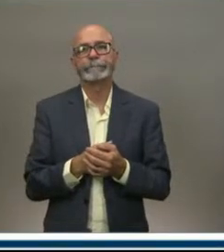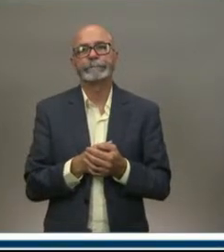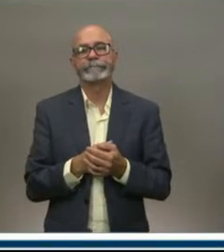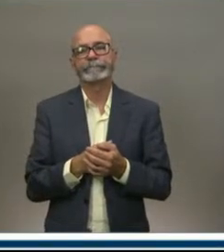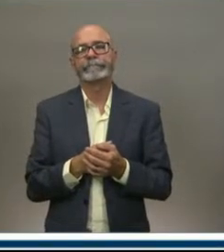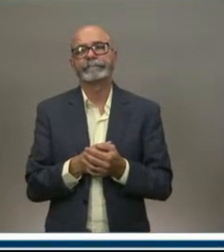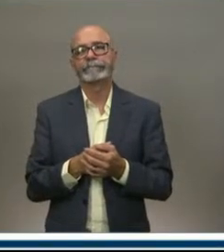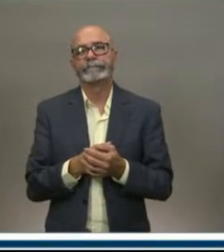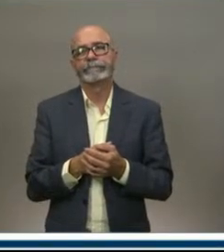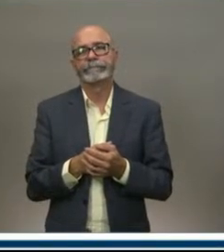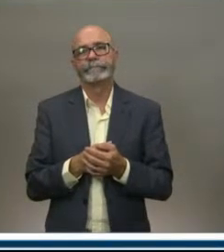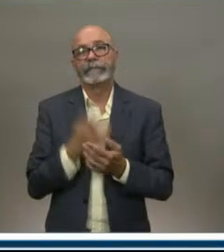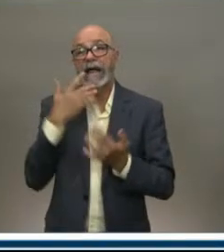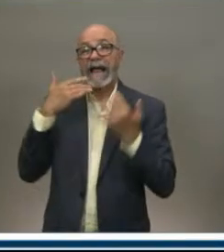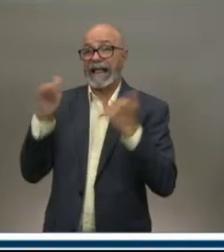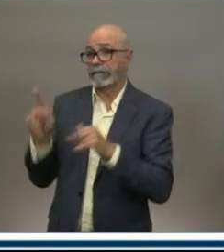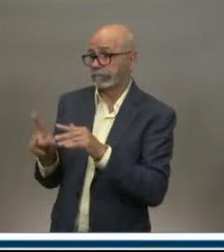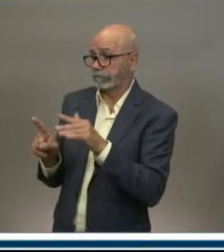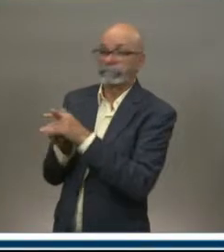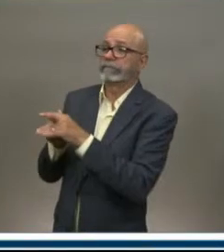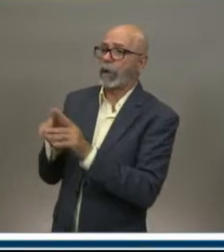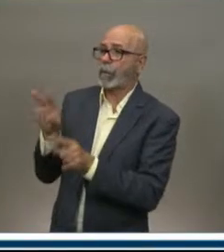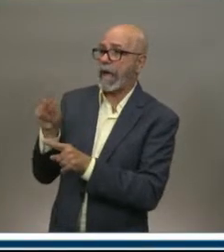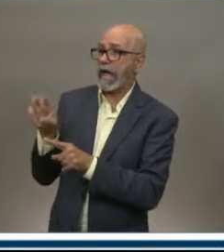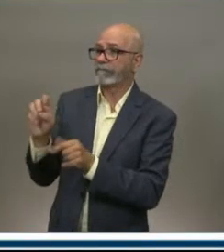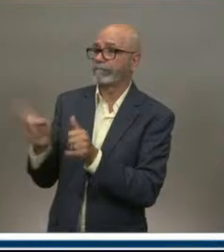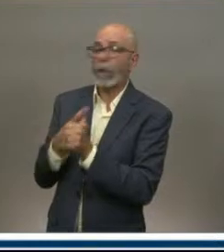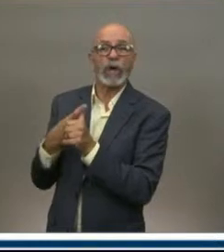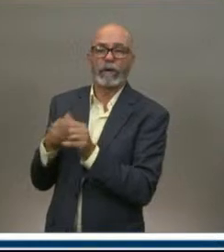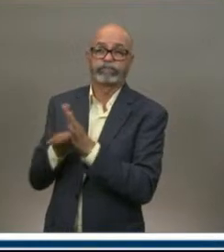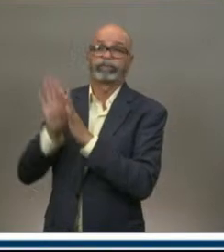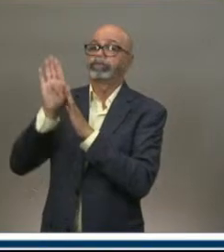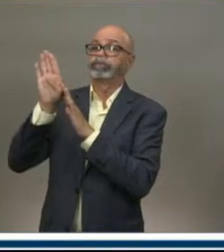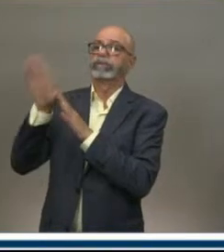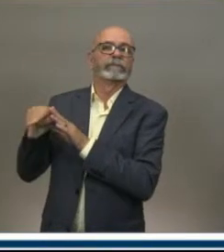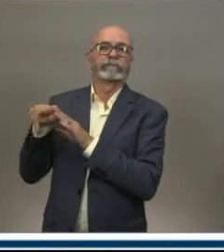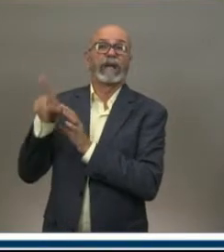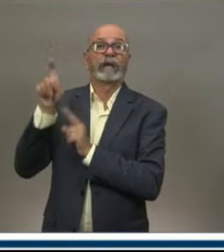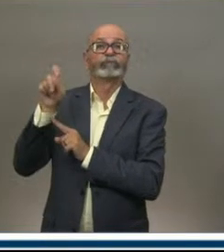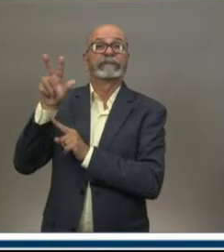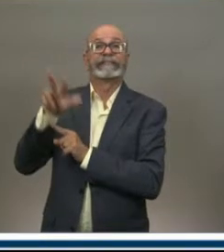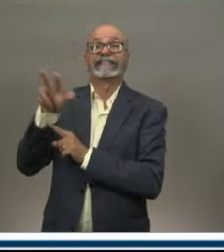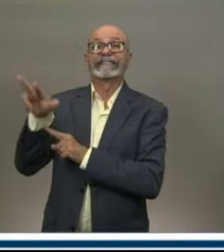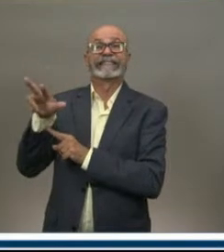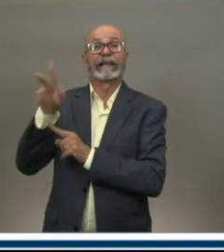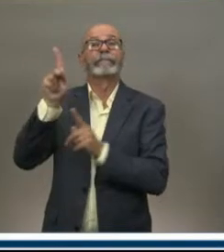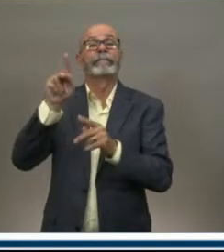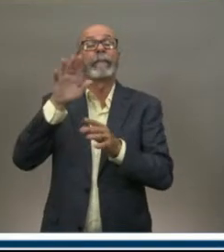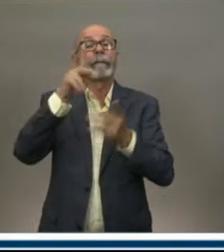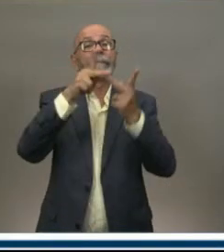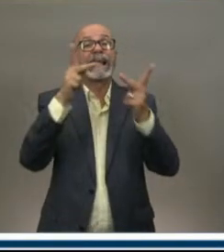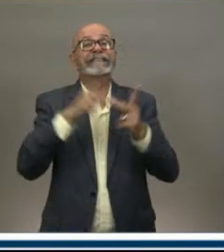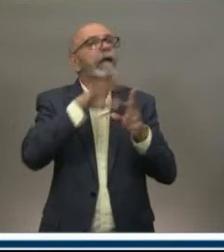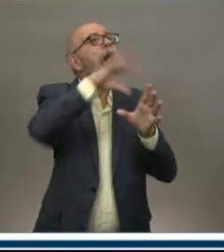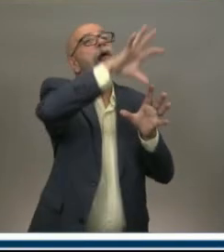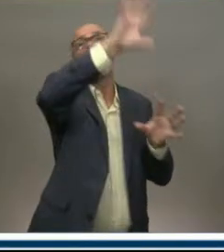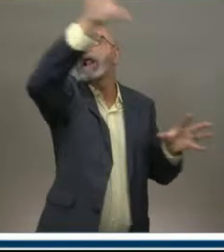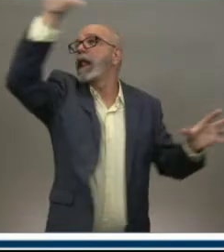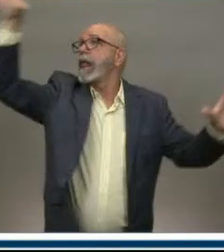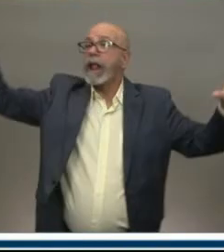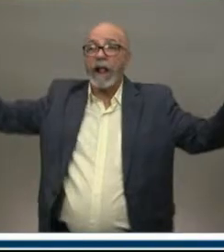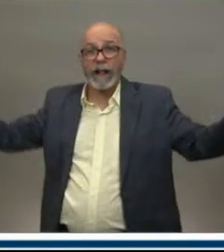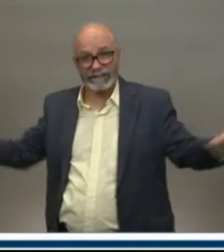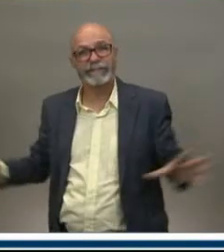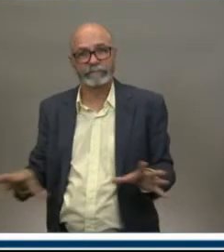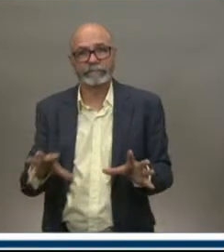first wave with the 133 facilities that we have, and